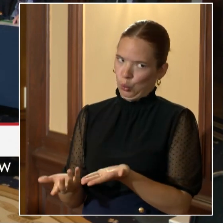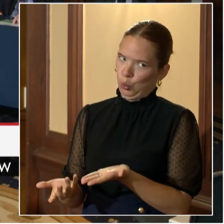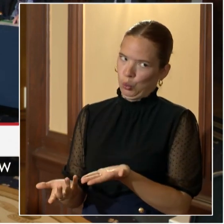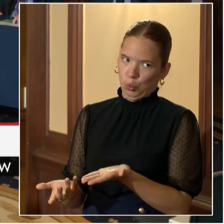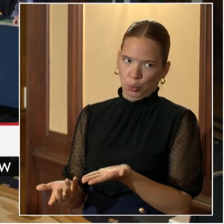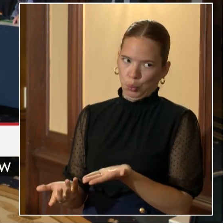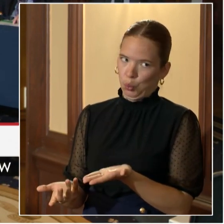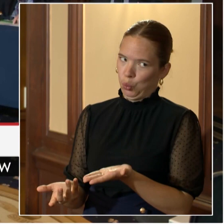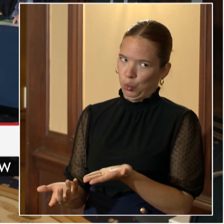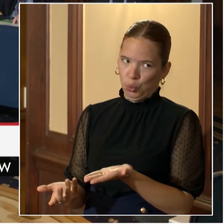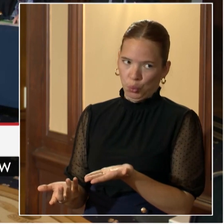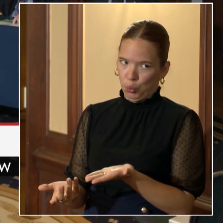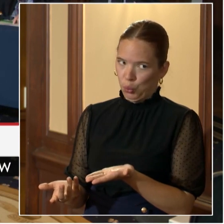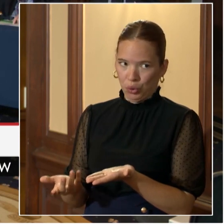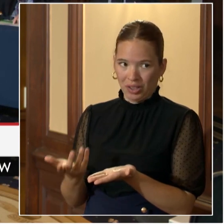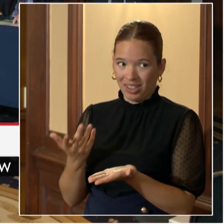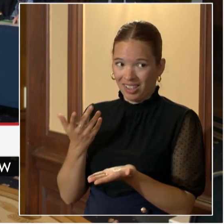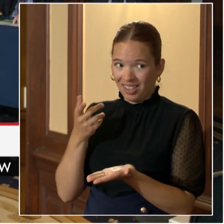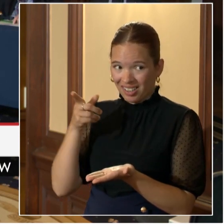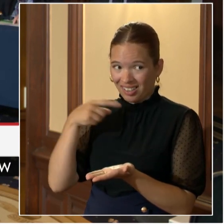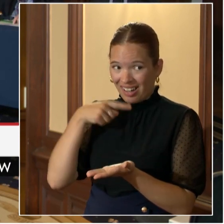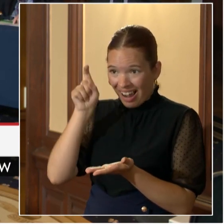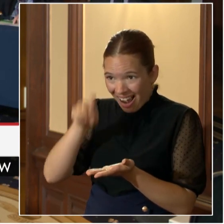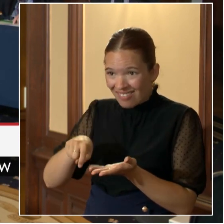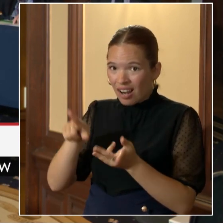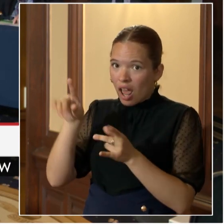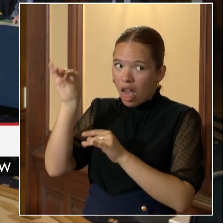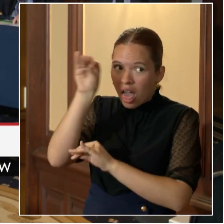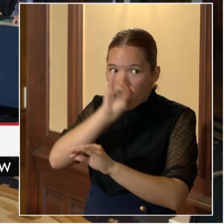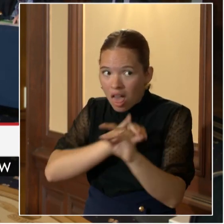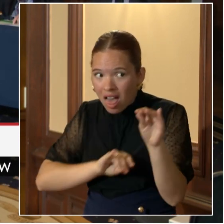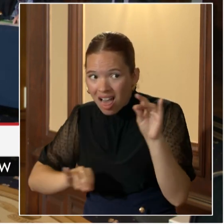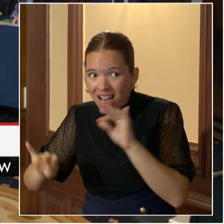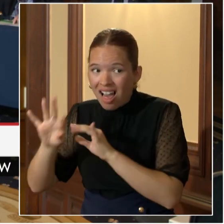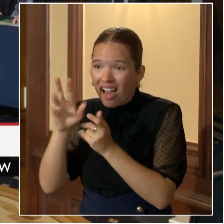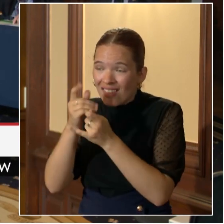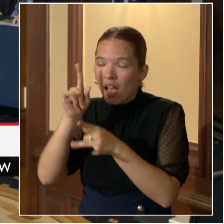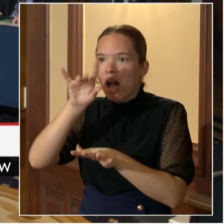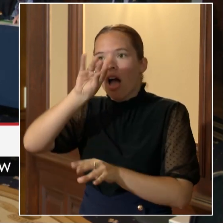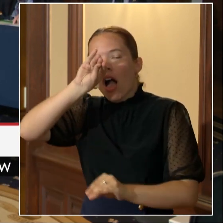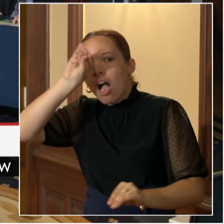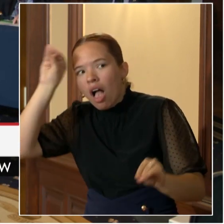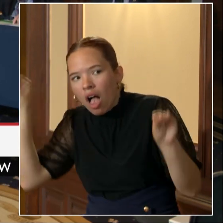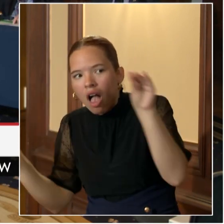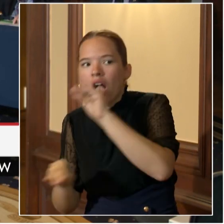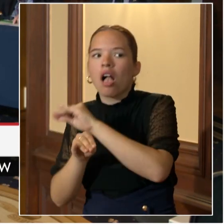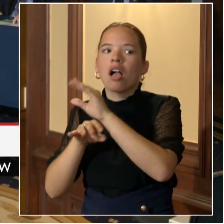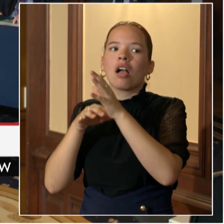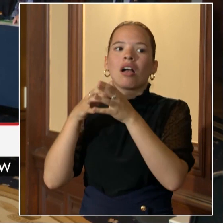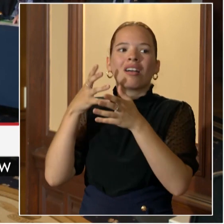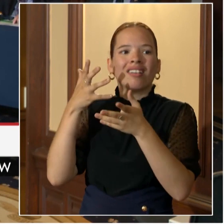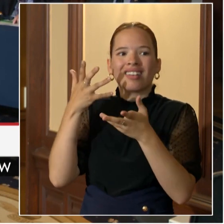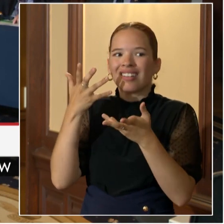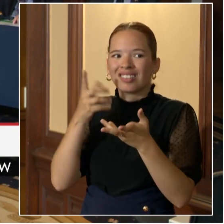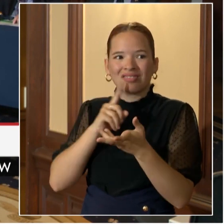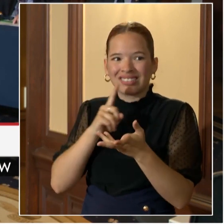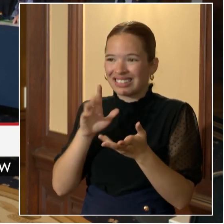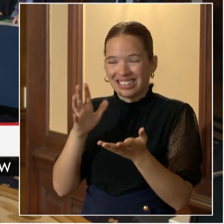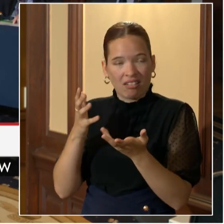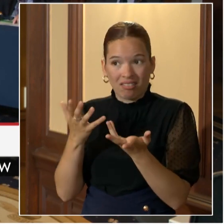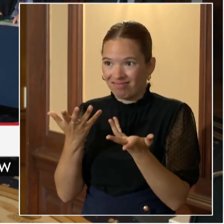51 stars, we'd have to see a reallocation of the radio show, we'd have to see a reallocation of everything, including the car rally.